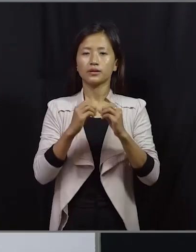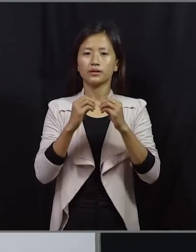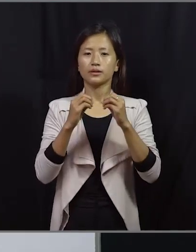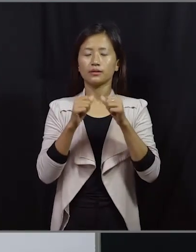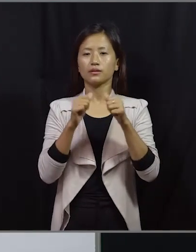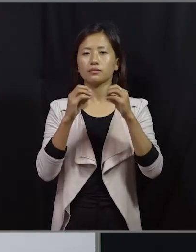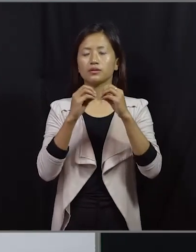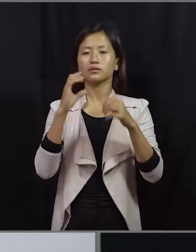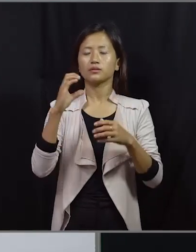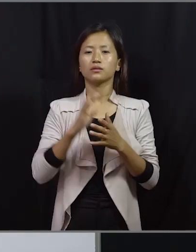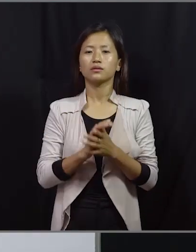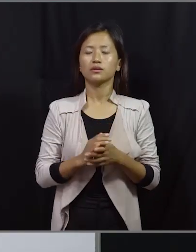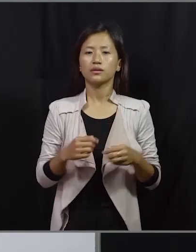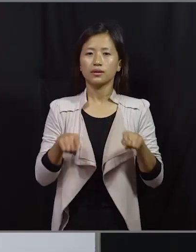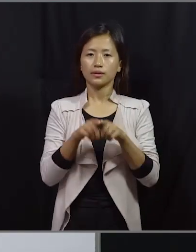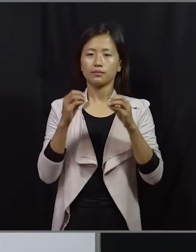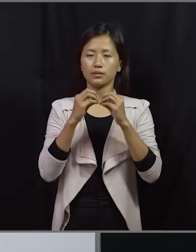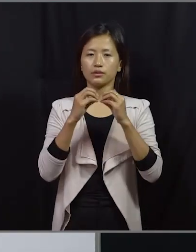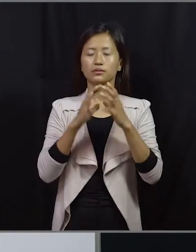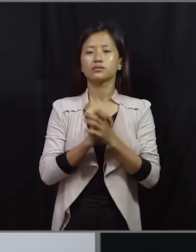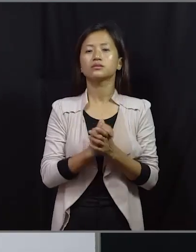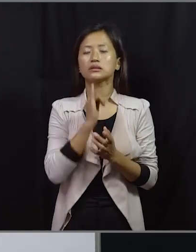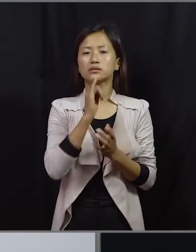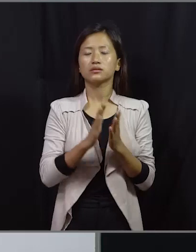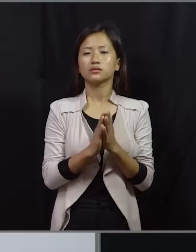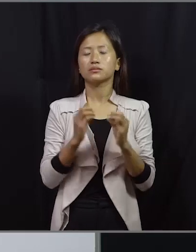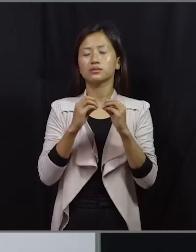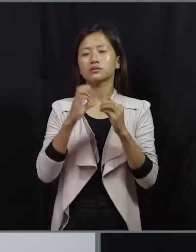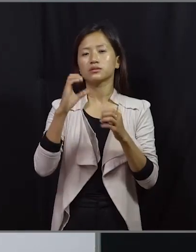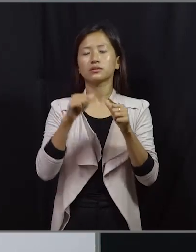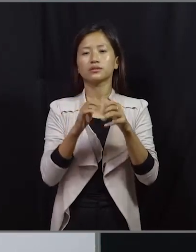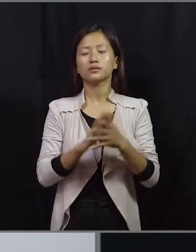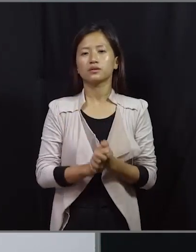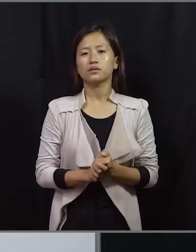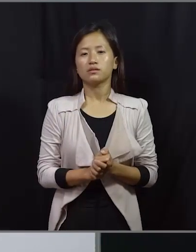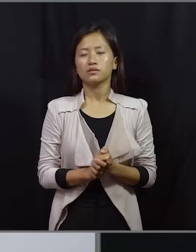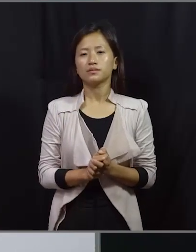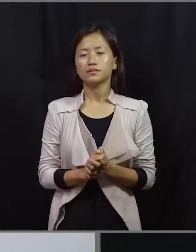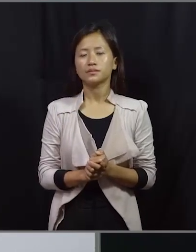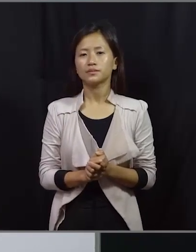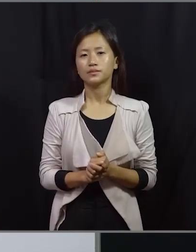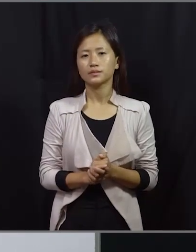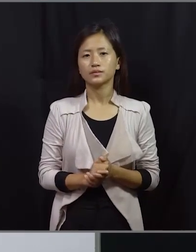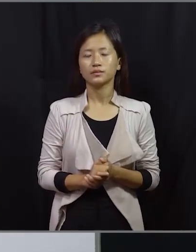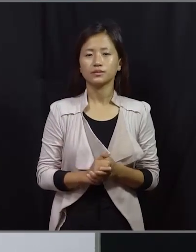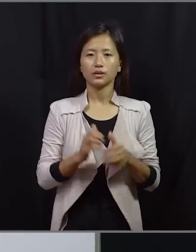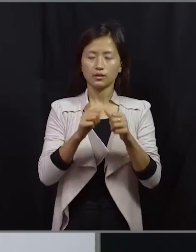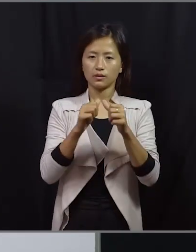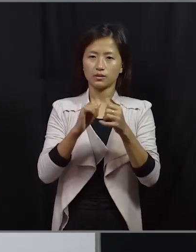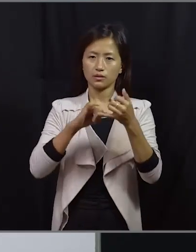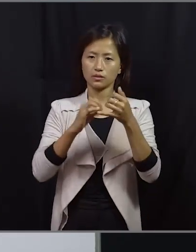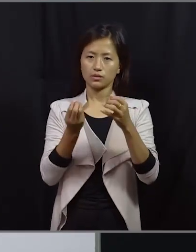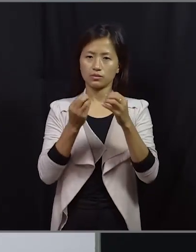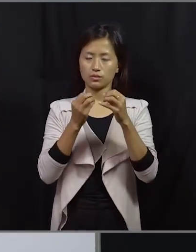ABC and B is BCA, right? A is a subset of